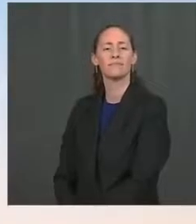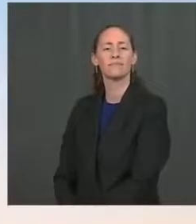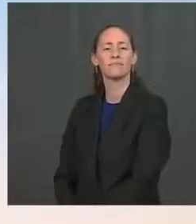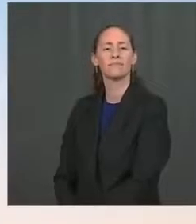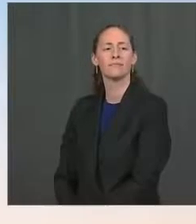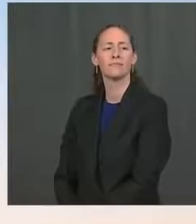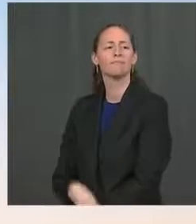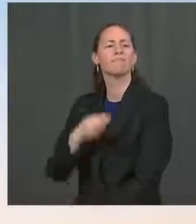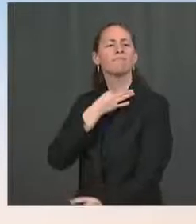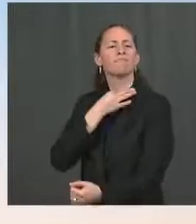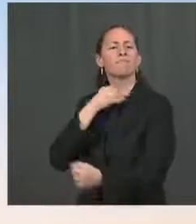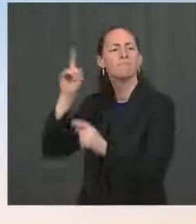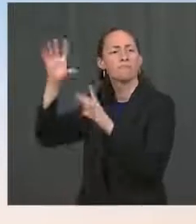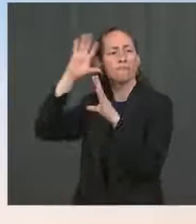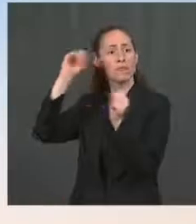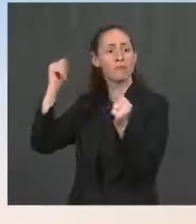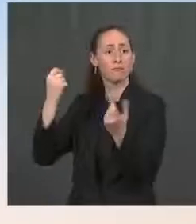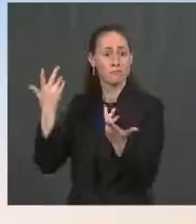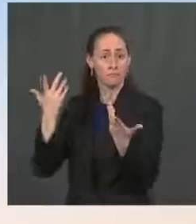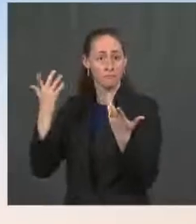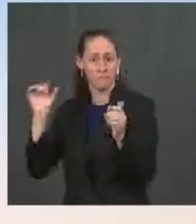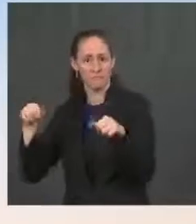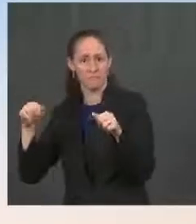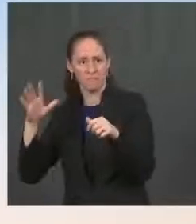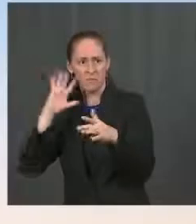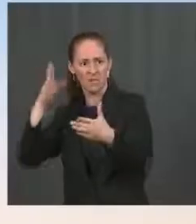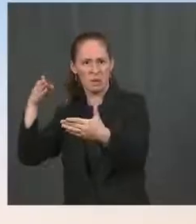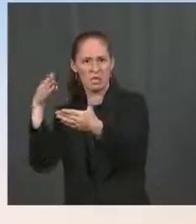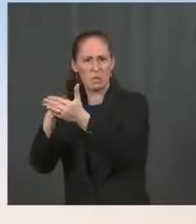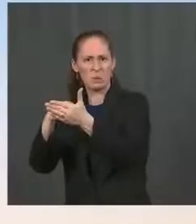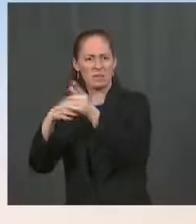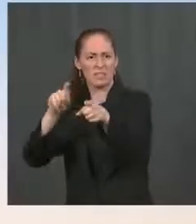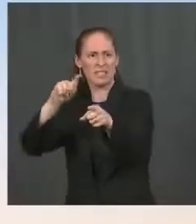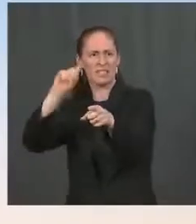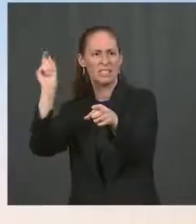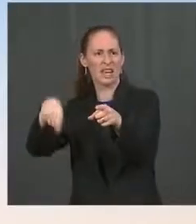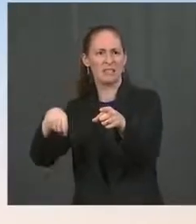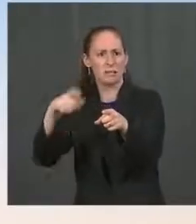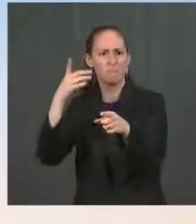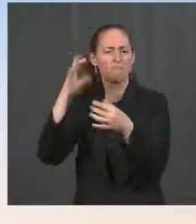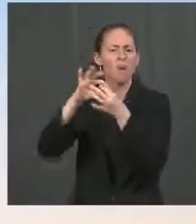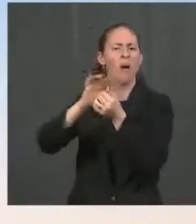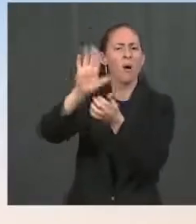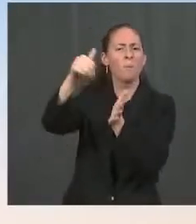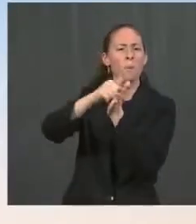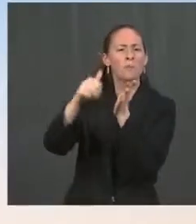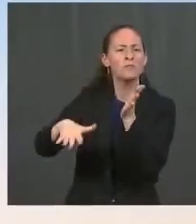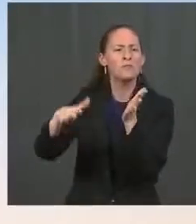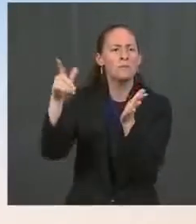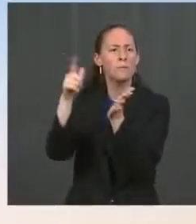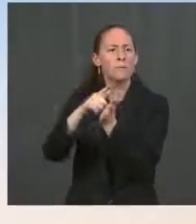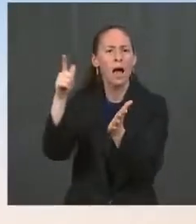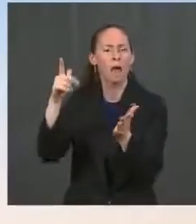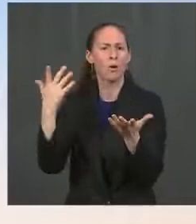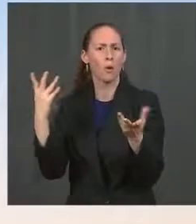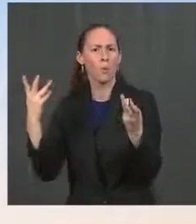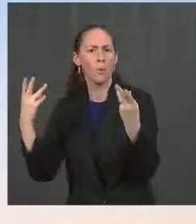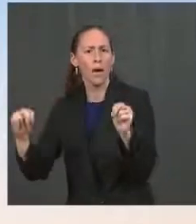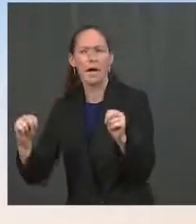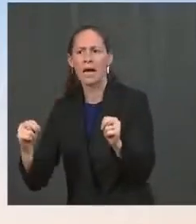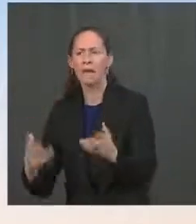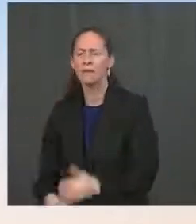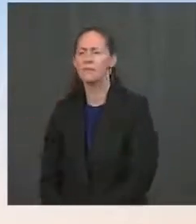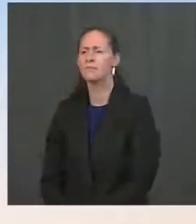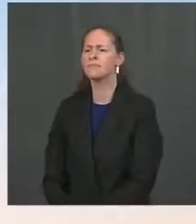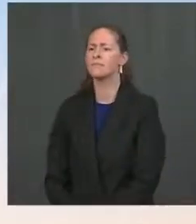abortion law there? When is that coming? What grounds are you suing? I understand the interest. I know it's been reported on overnight,